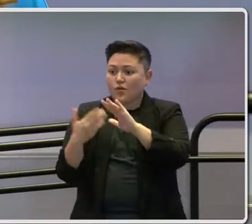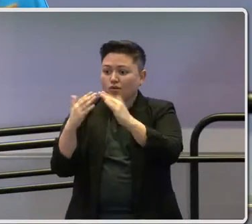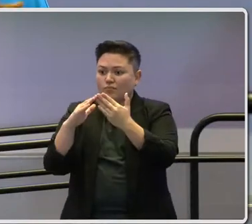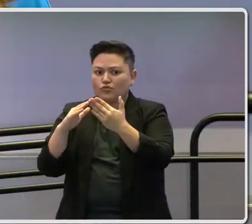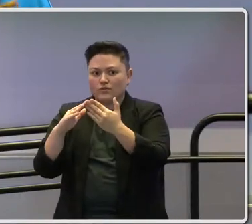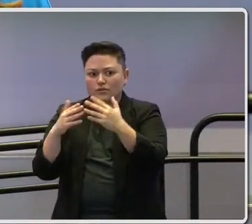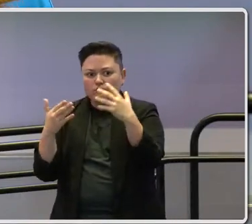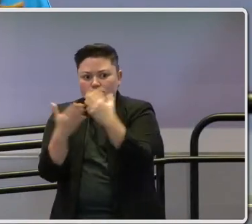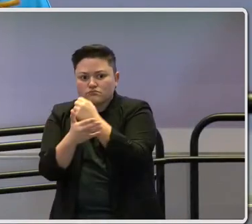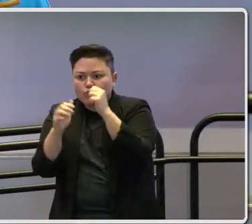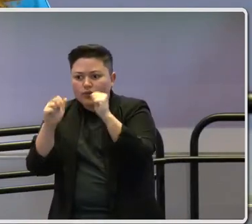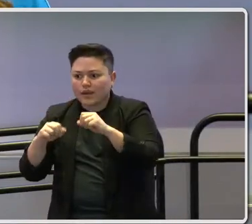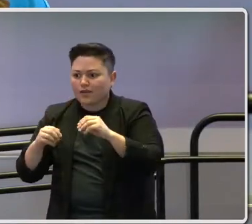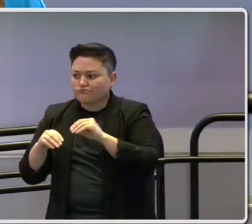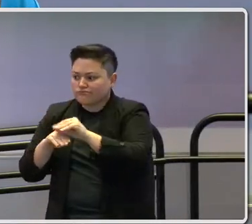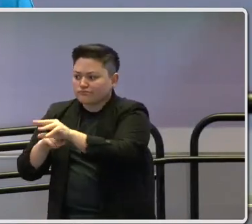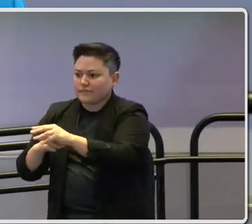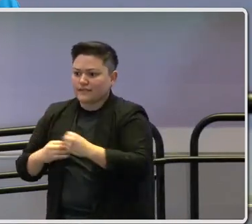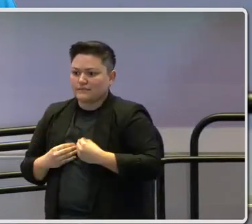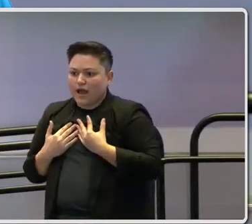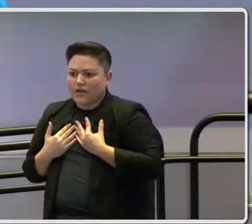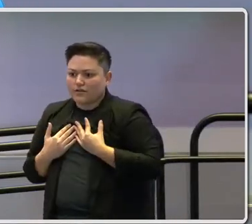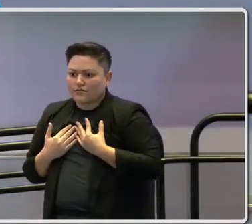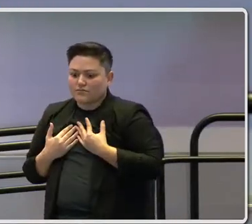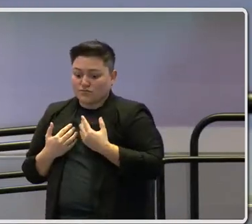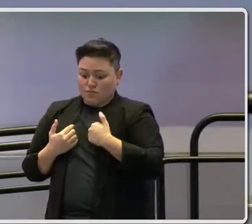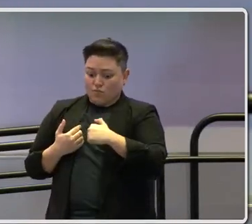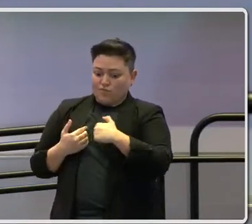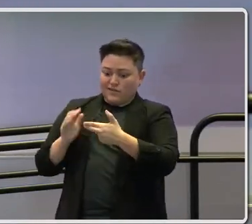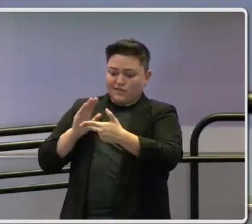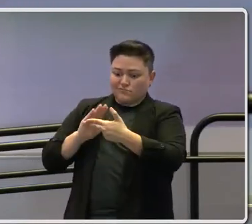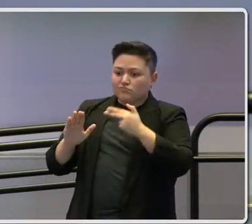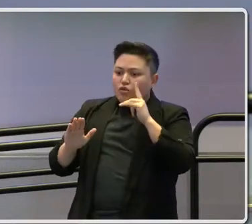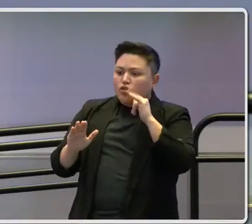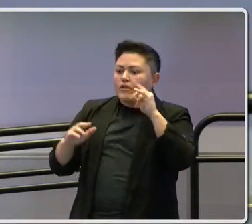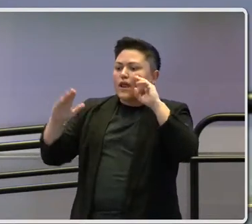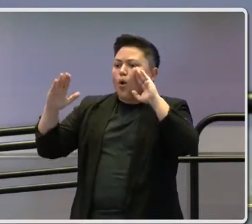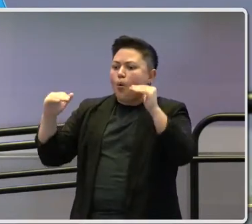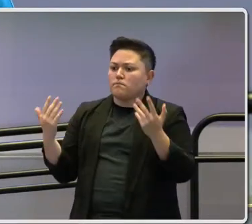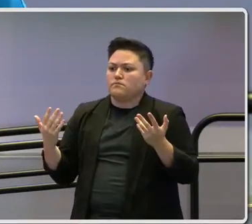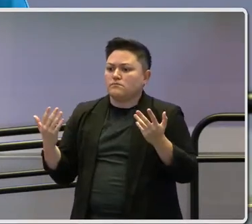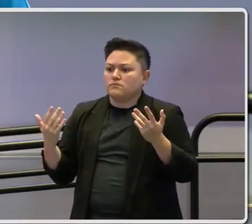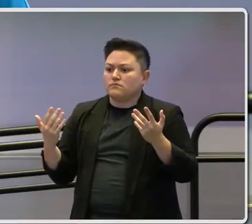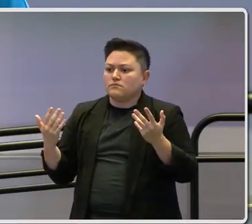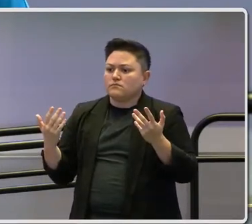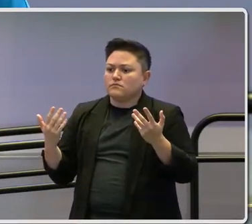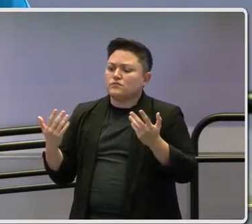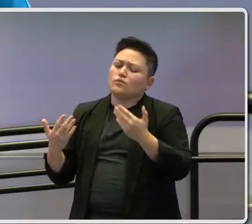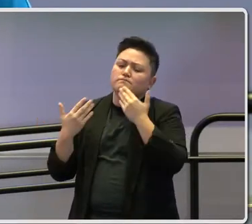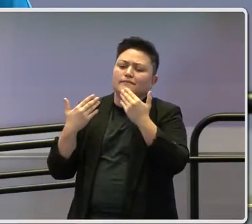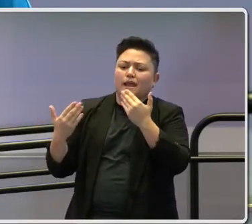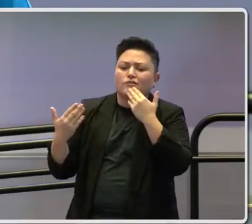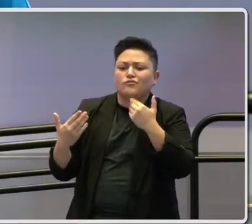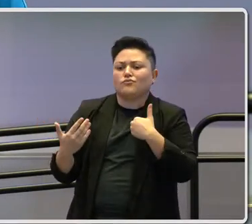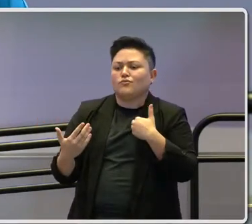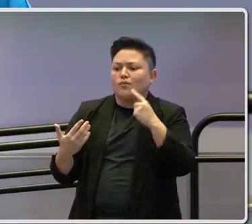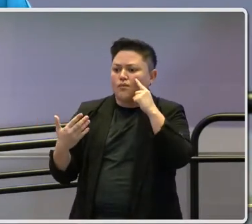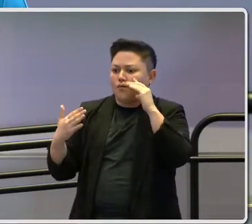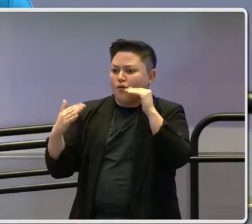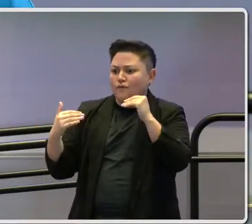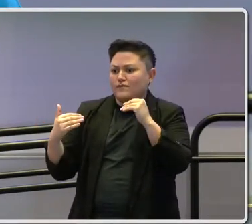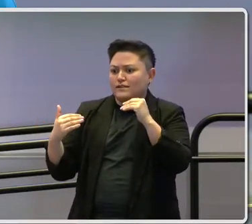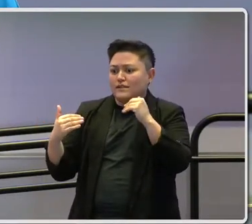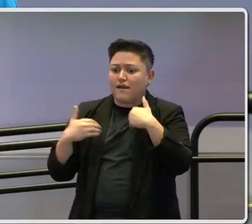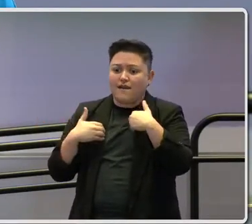hope for everyone. So I thank you, and I wish you an amazing event as we continue